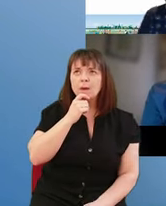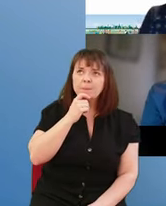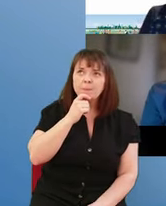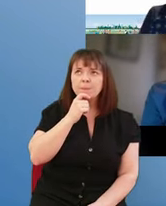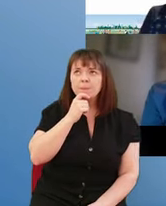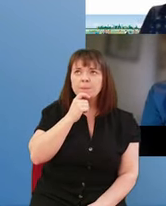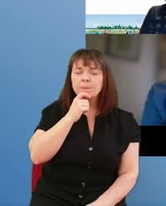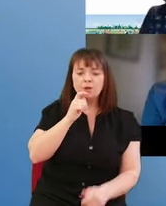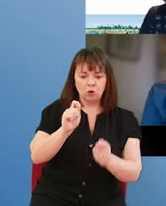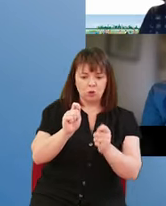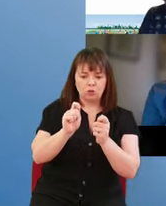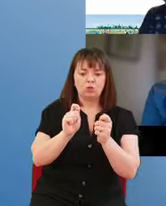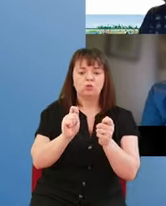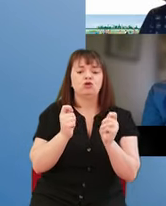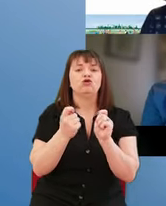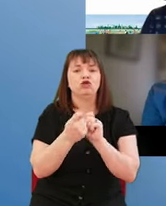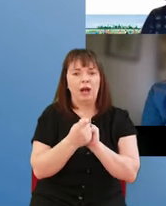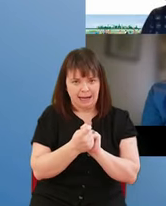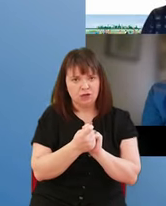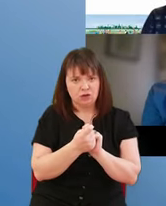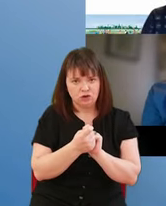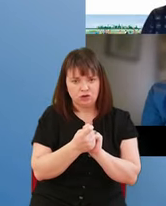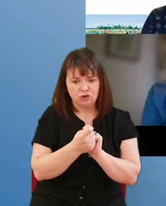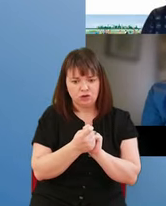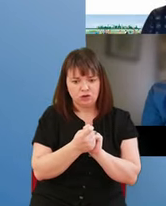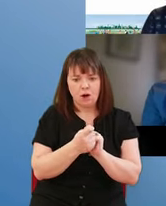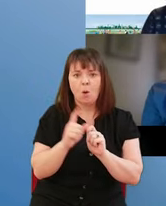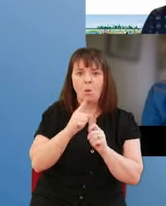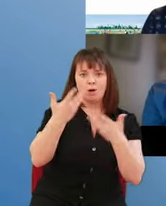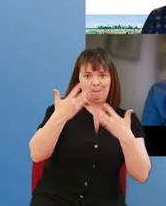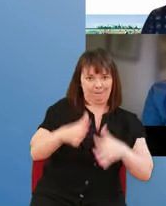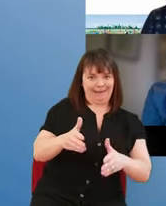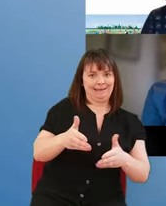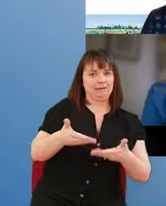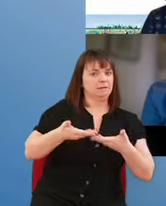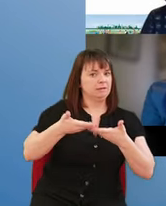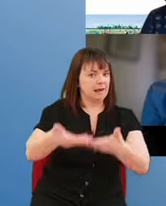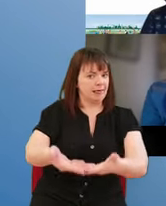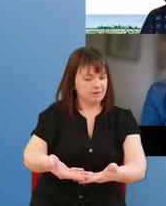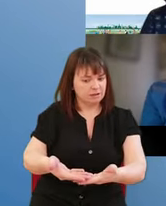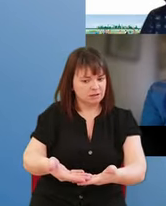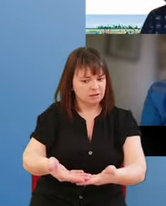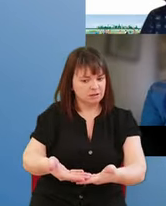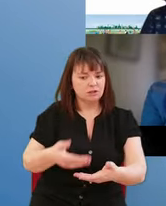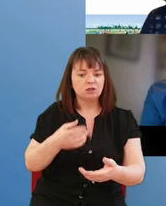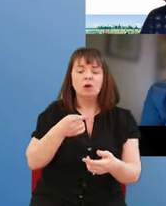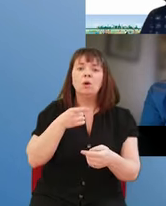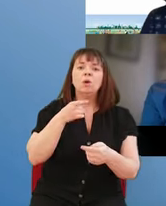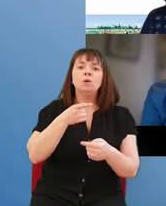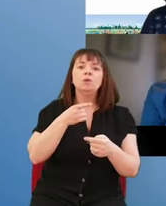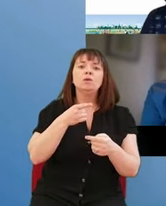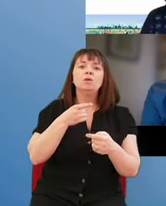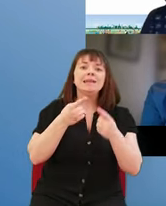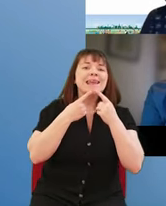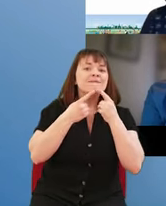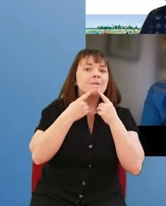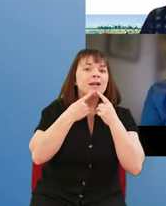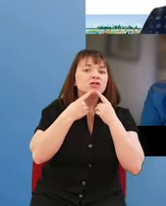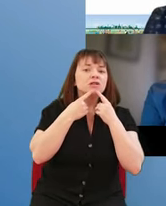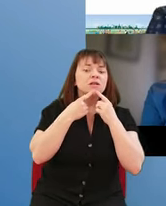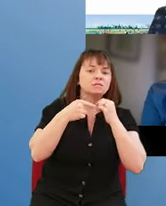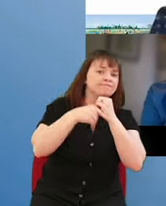what we receive. So we're still looking at some things that the schemes that were set up. Yes, there has been